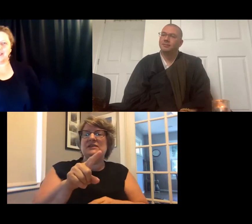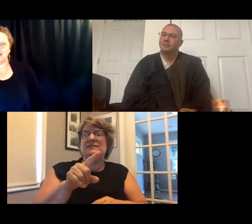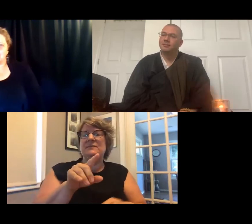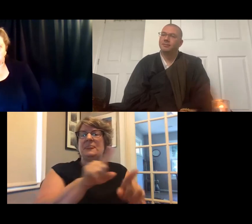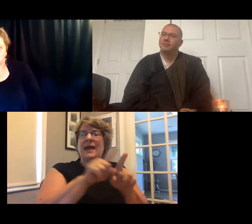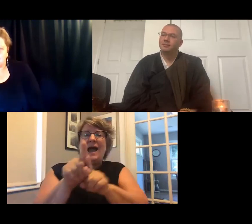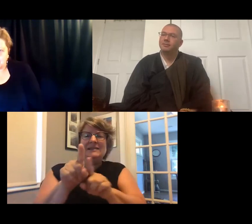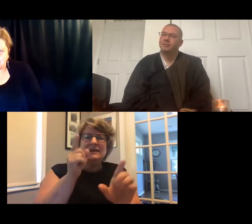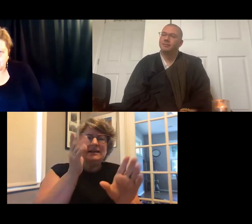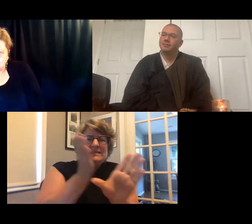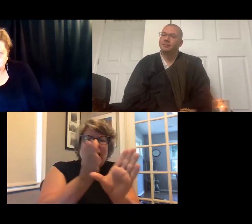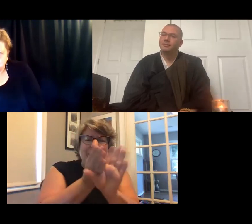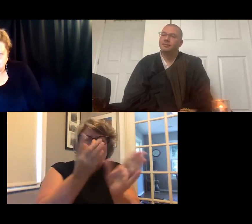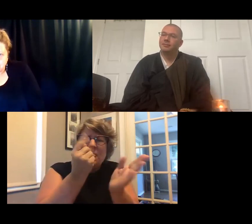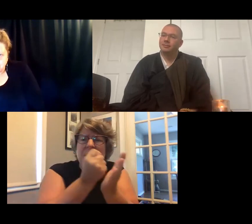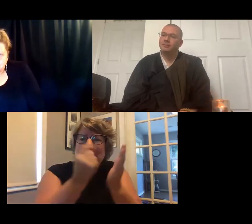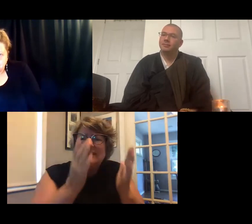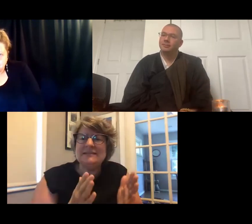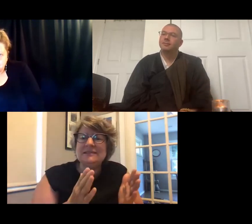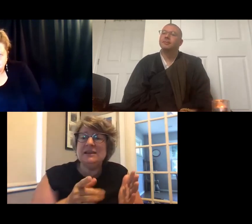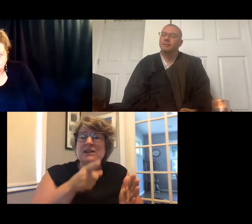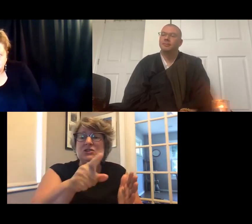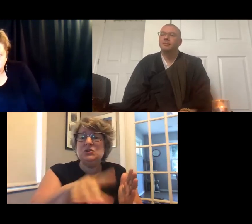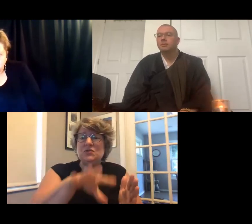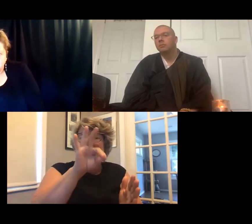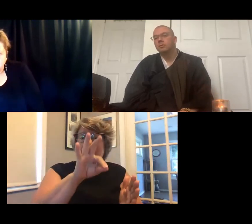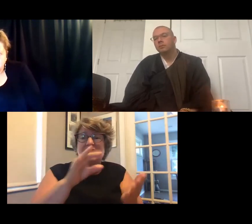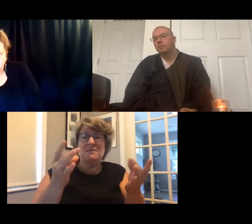Okay, the next question